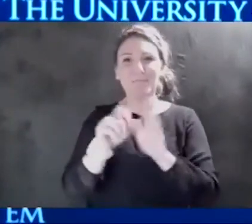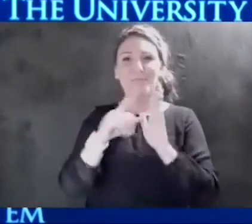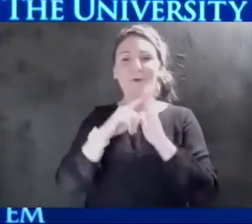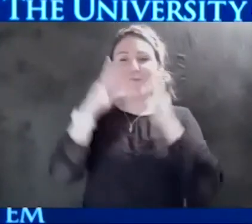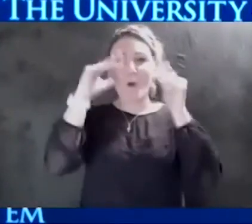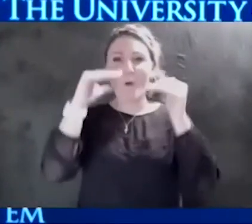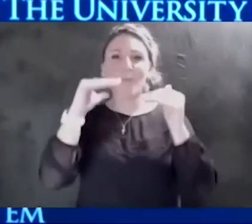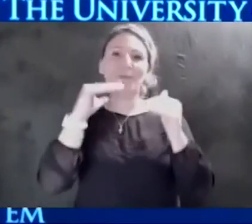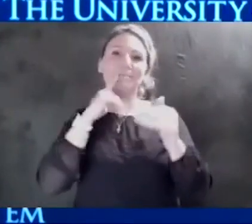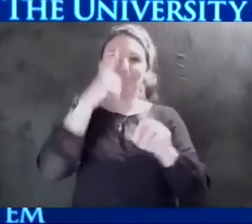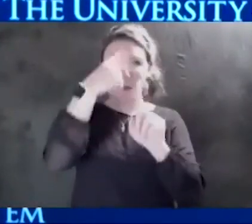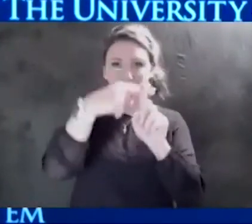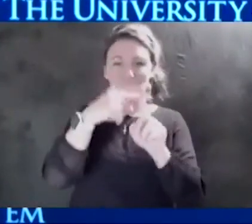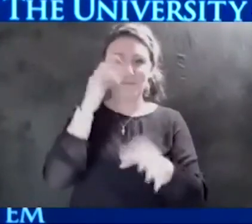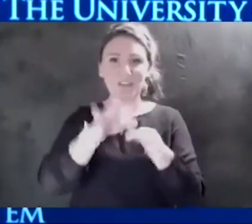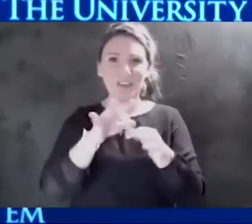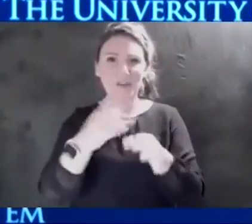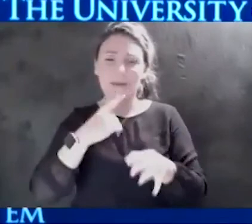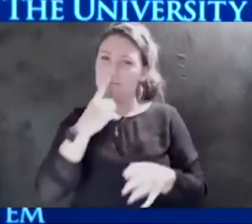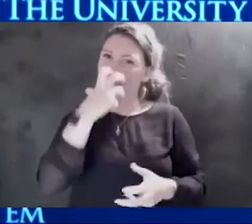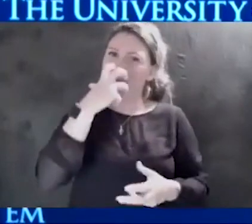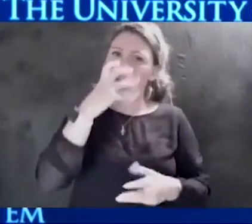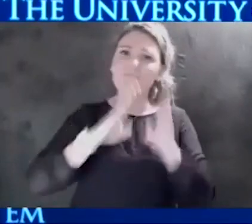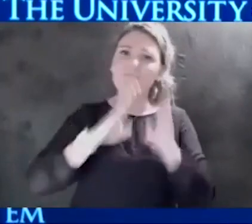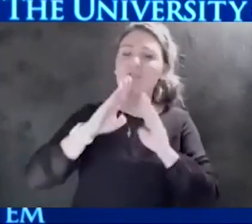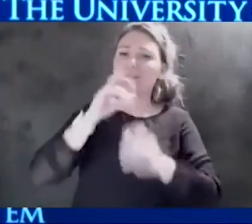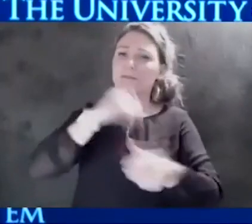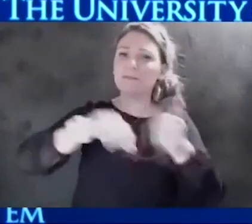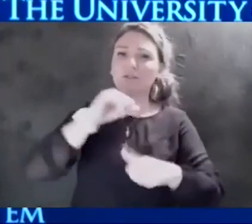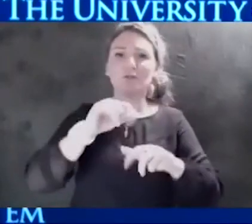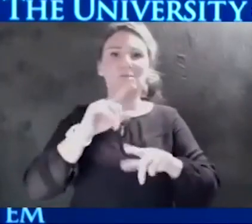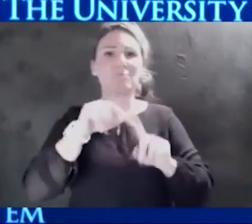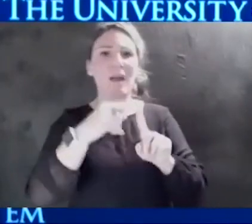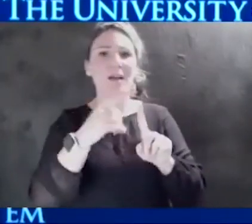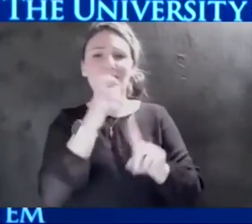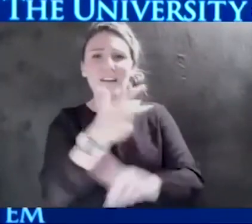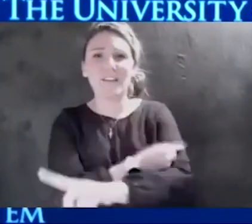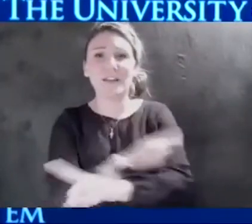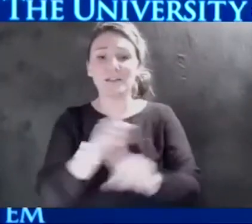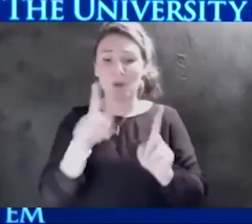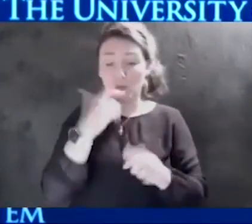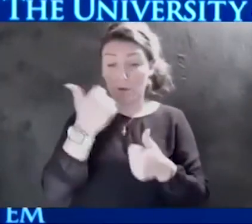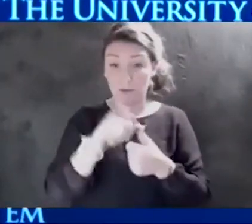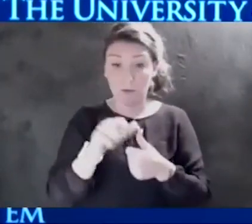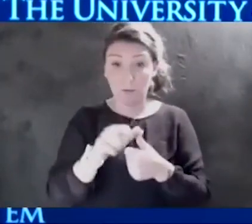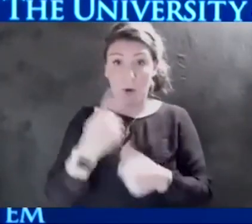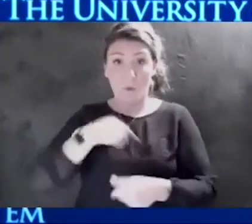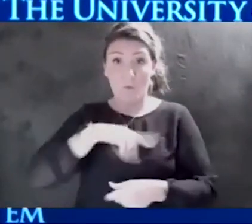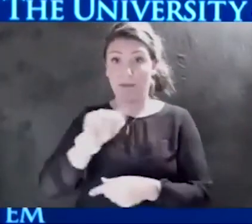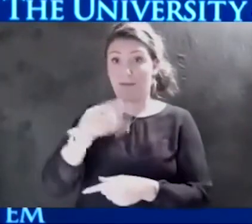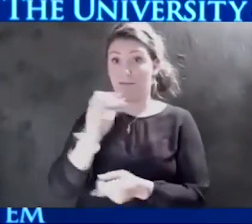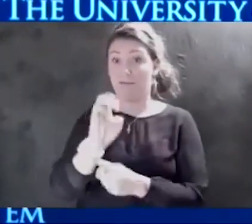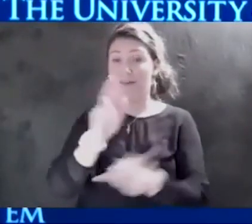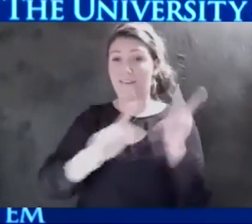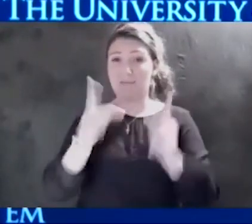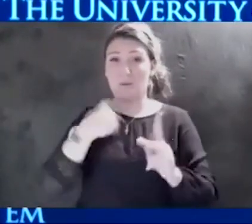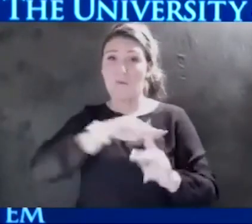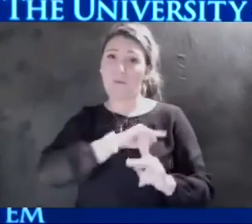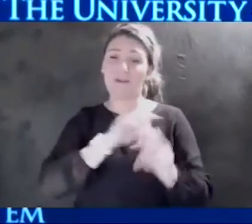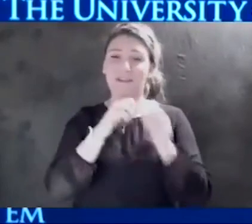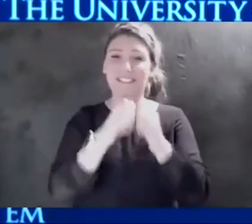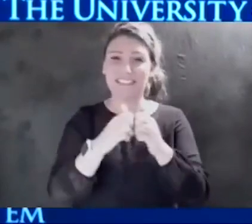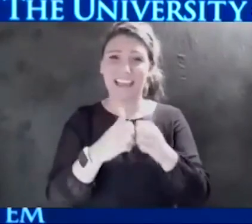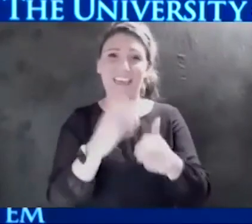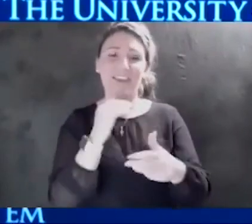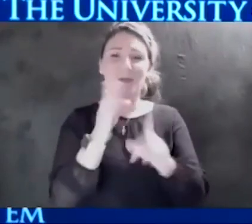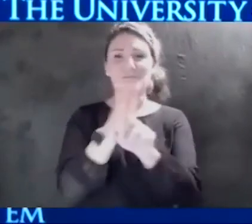can be mad and frustrated with each other about not being vaccinated, but remember, we the people means we're in it together. Let's persuade, not